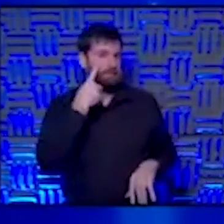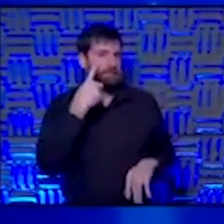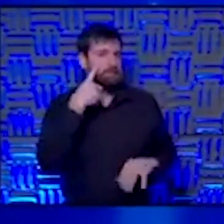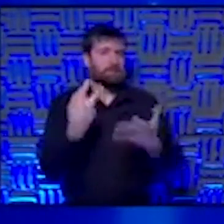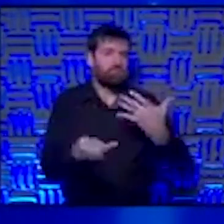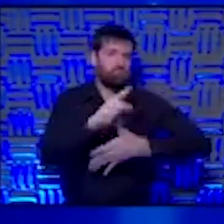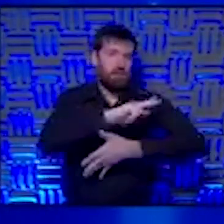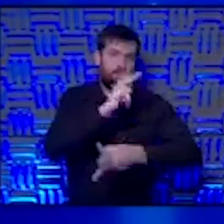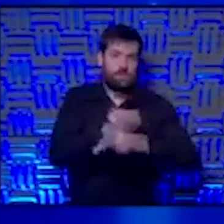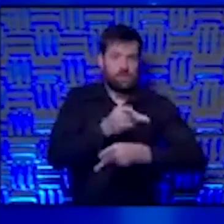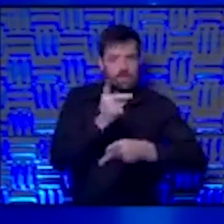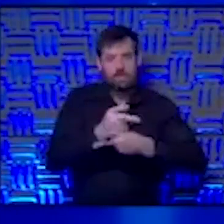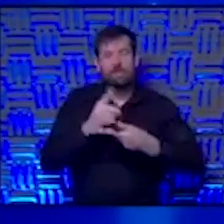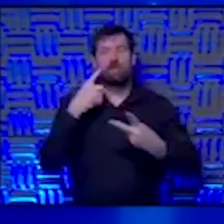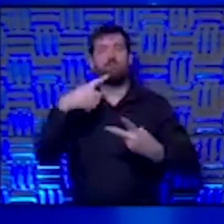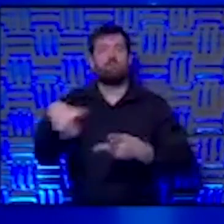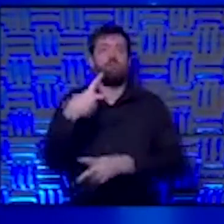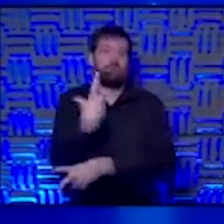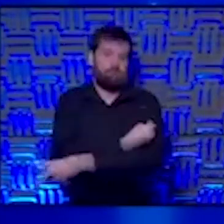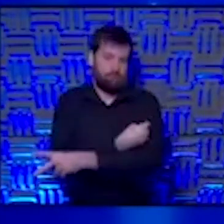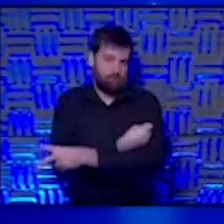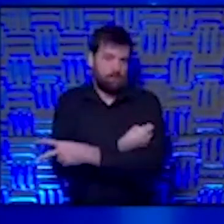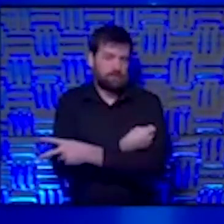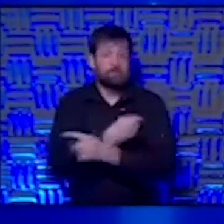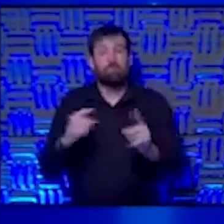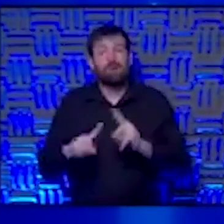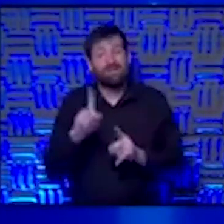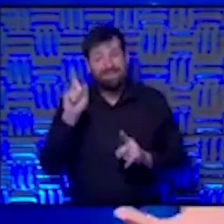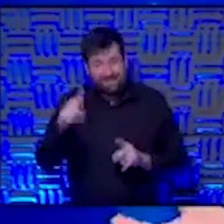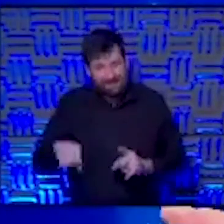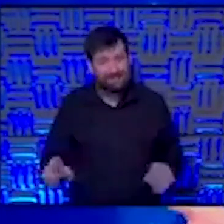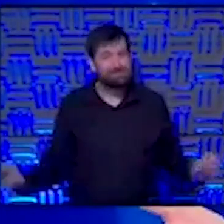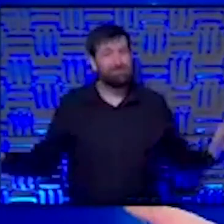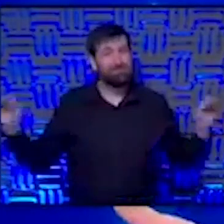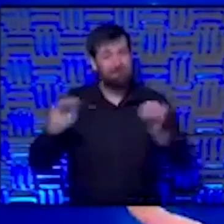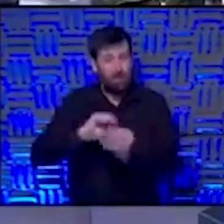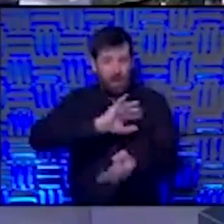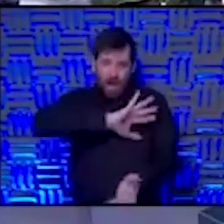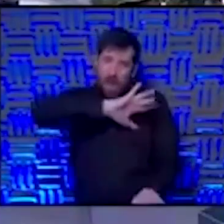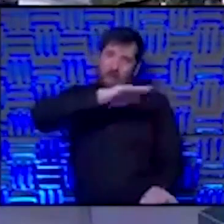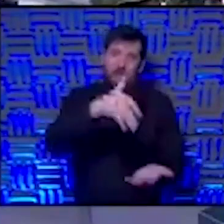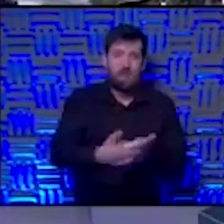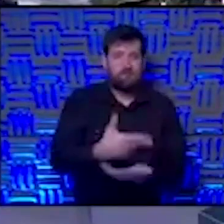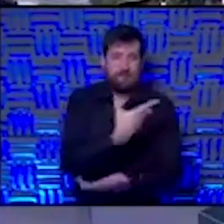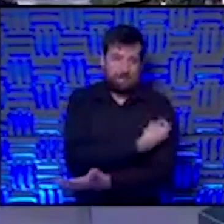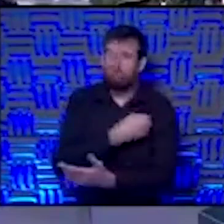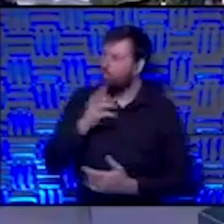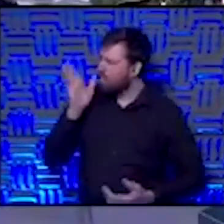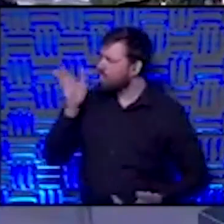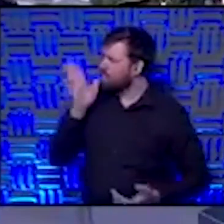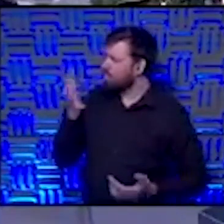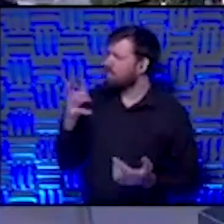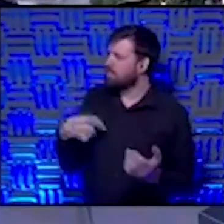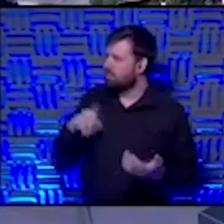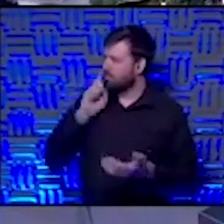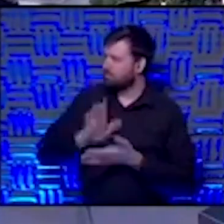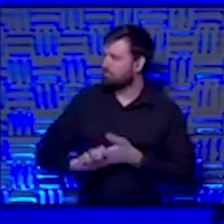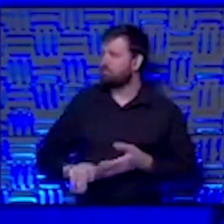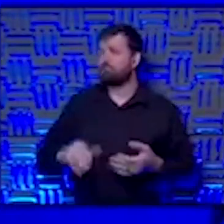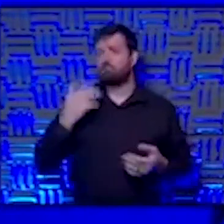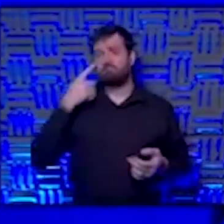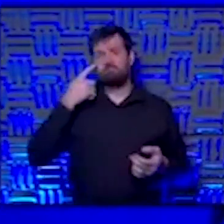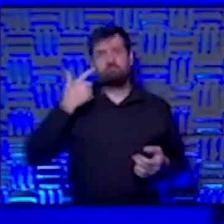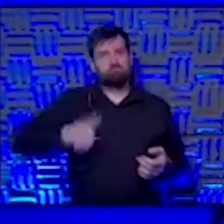vaccine distribution. But to get there, we got to get a lot more vaccine before we do. Yeah, and I think we will get there. Again, we know